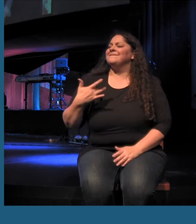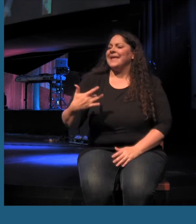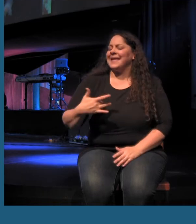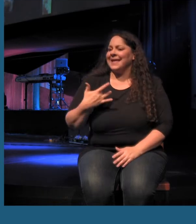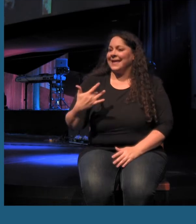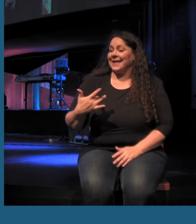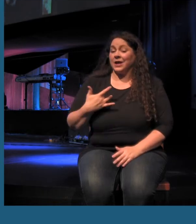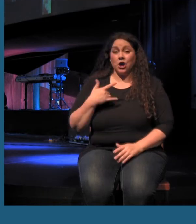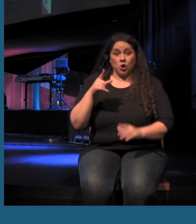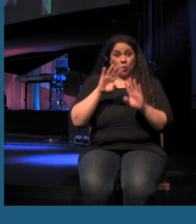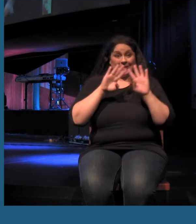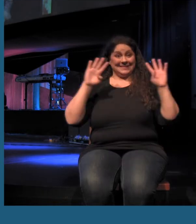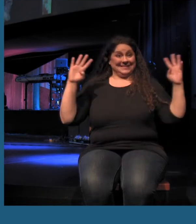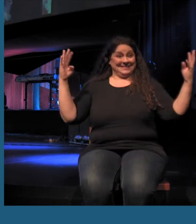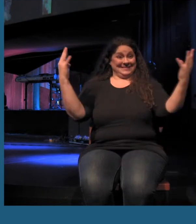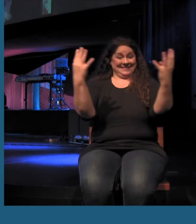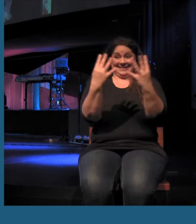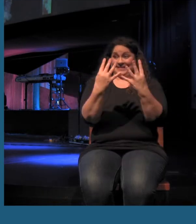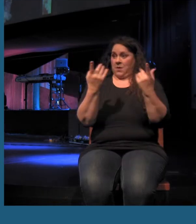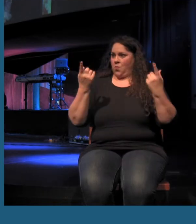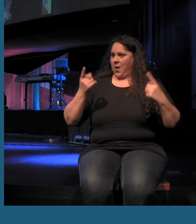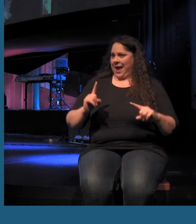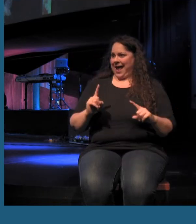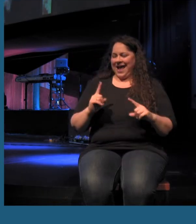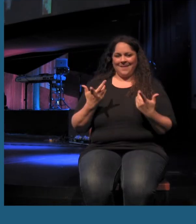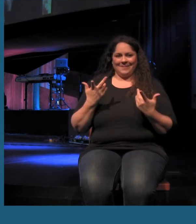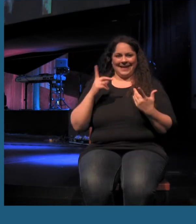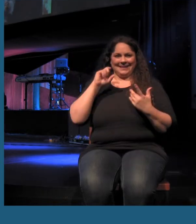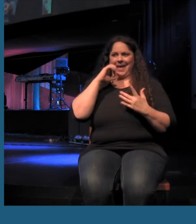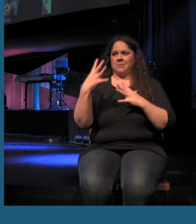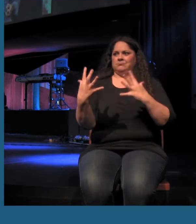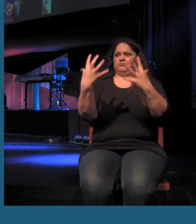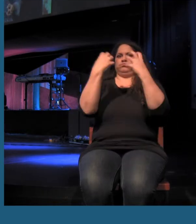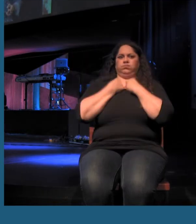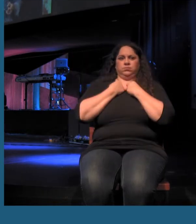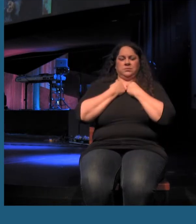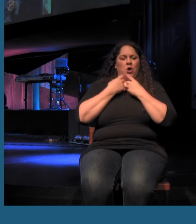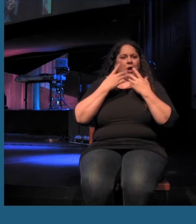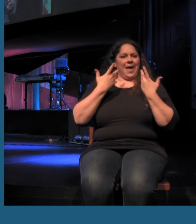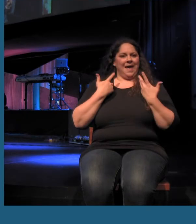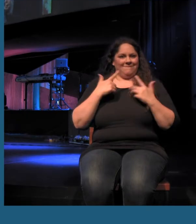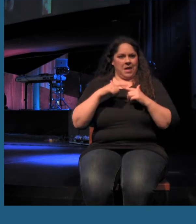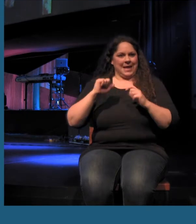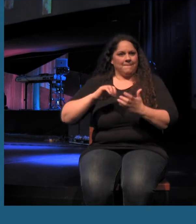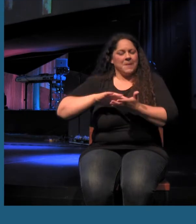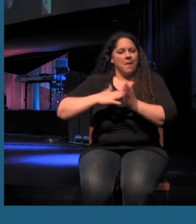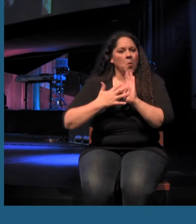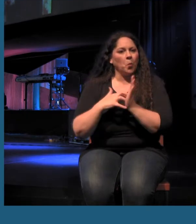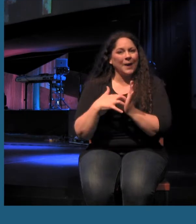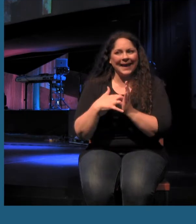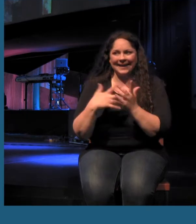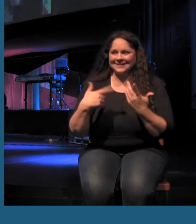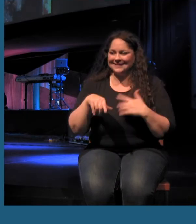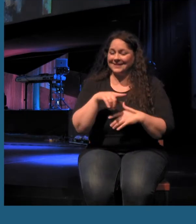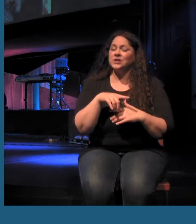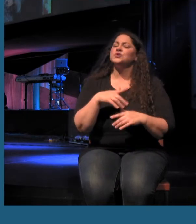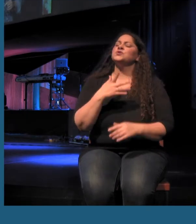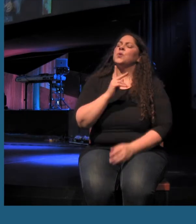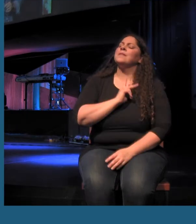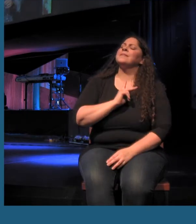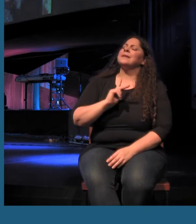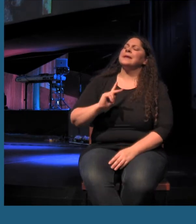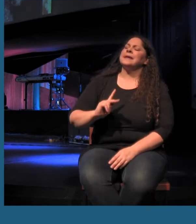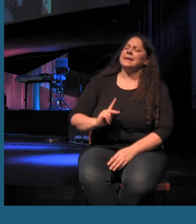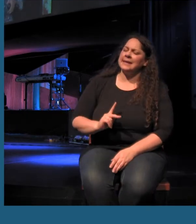with no walls makes you vulnerable, makes you defenseless. And he understood. And the king then said, "What is